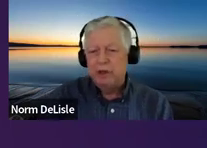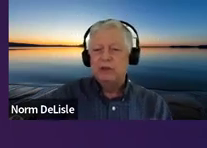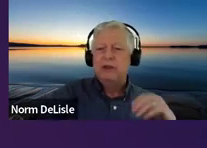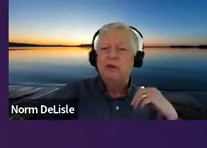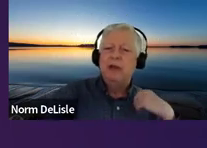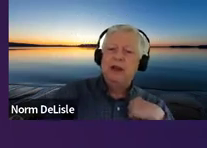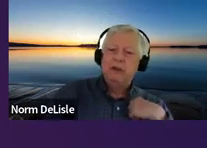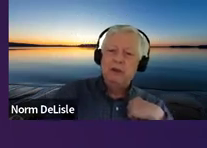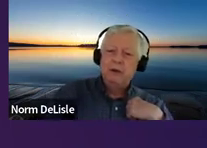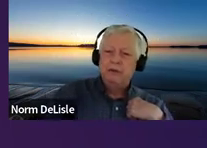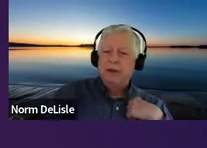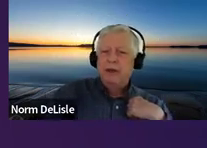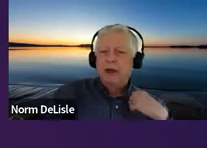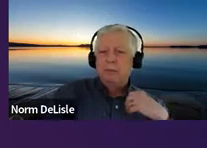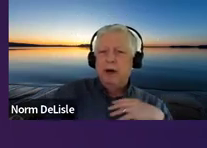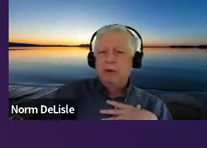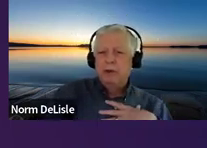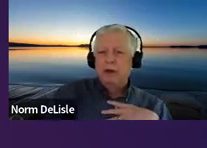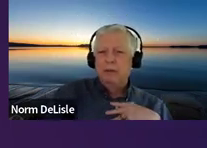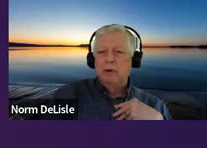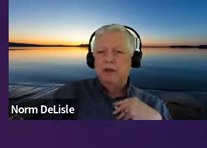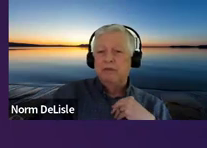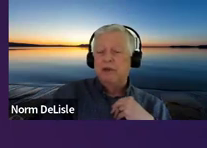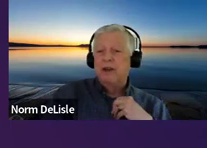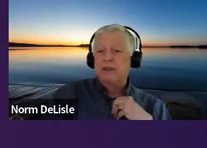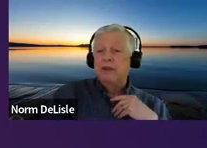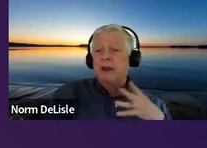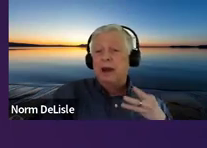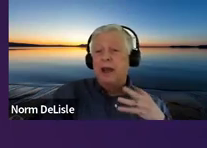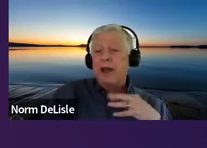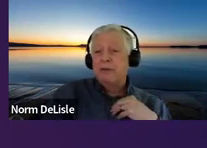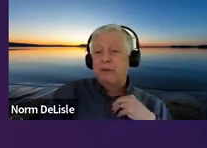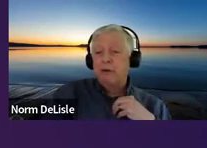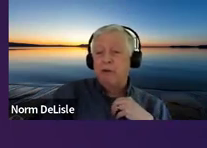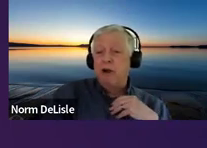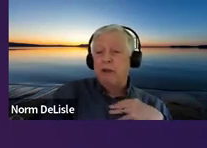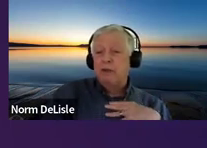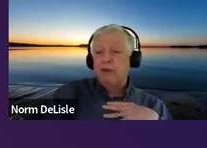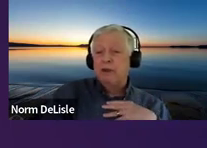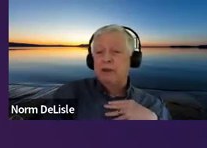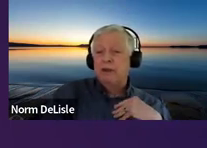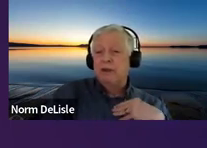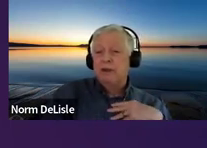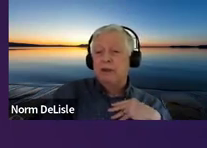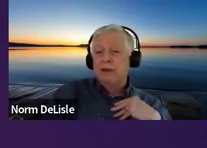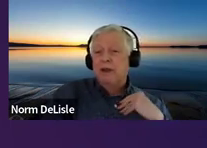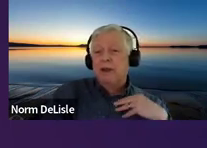get a picture that you can actually use about a device. I asked for a frog using